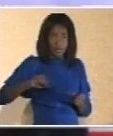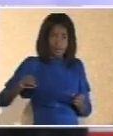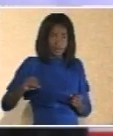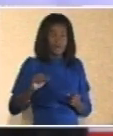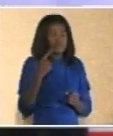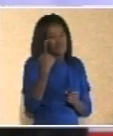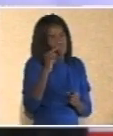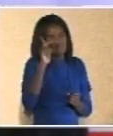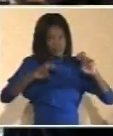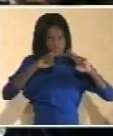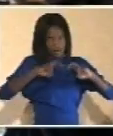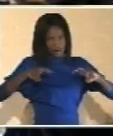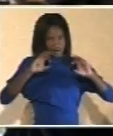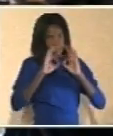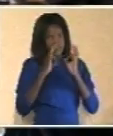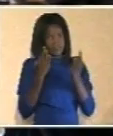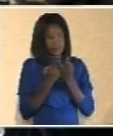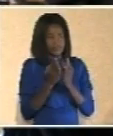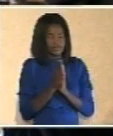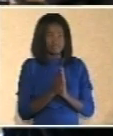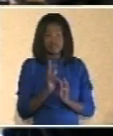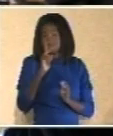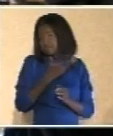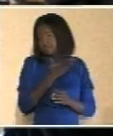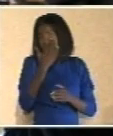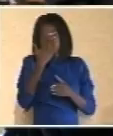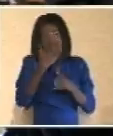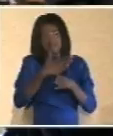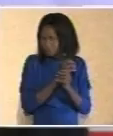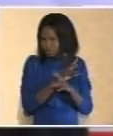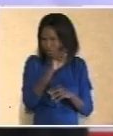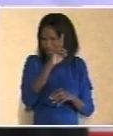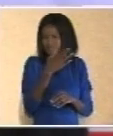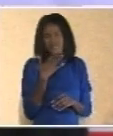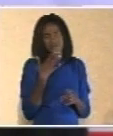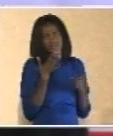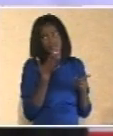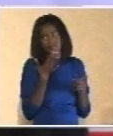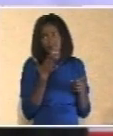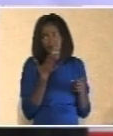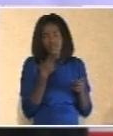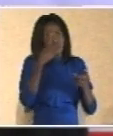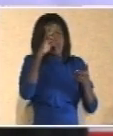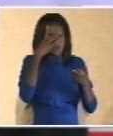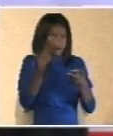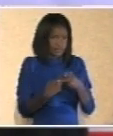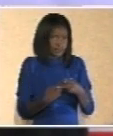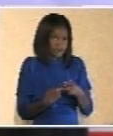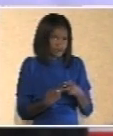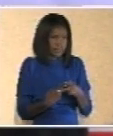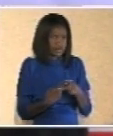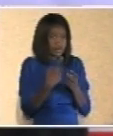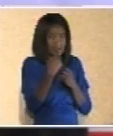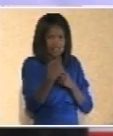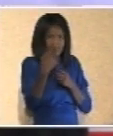is also 1 case from Hobabes. Oshikoto cases are all inmates. So the